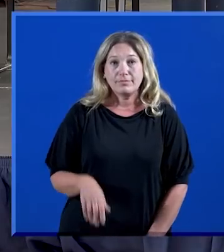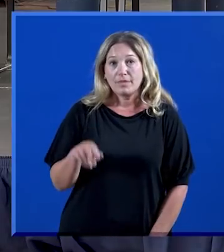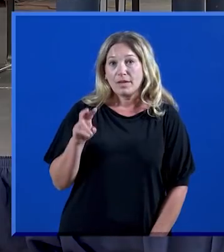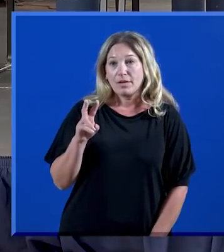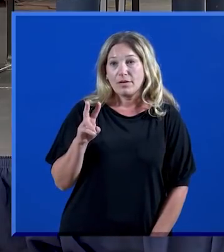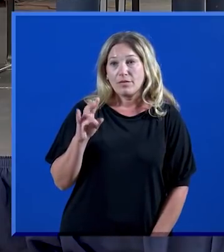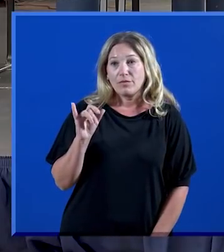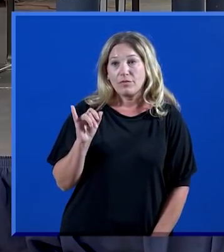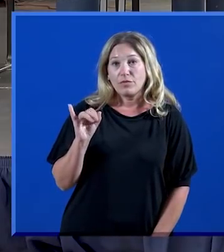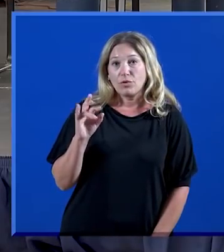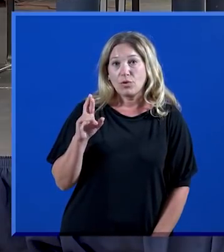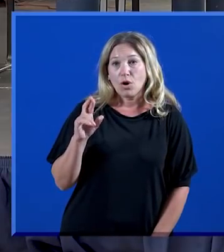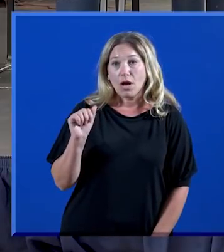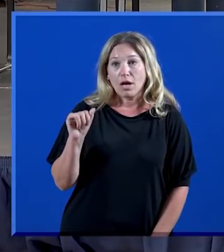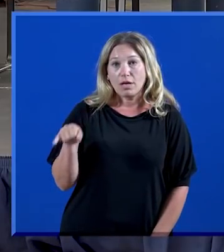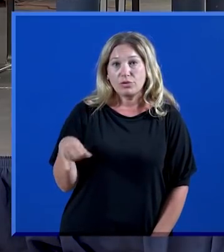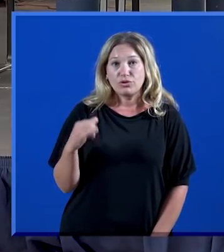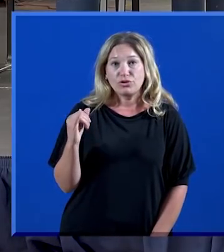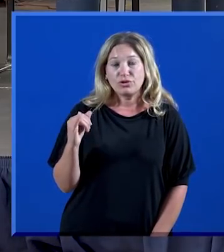Viraj Shah.